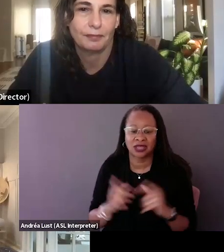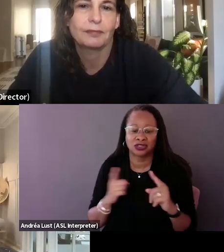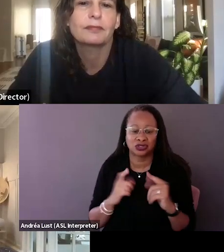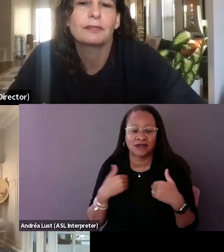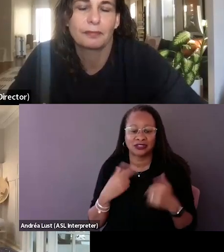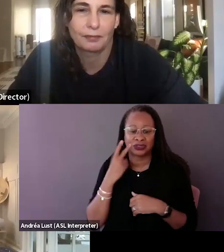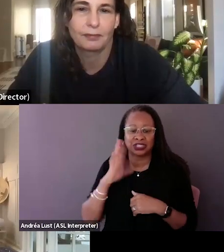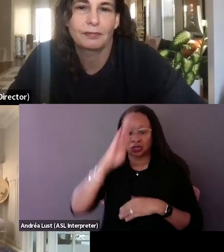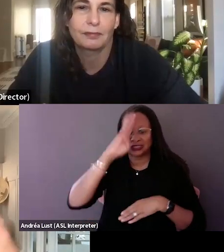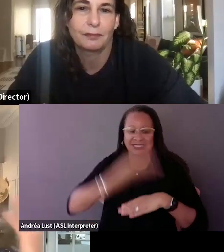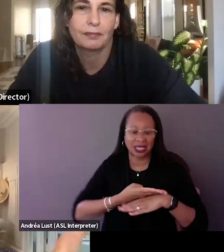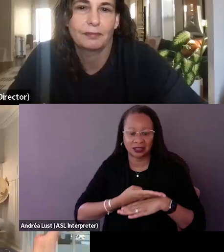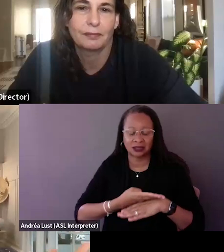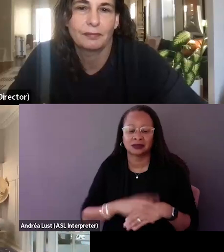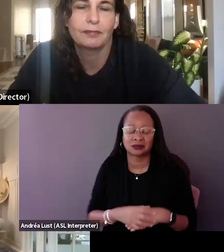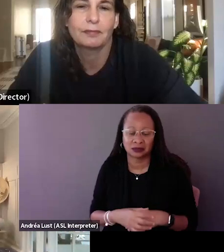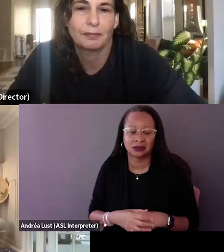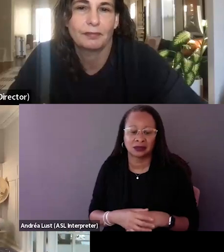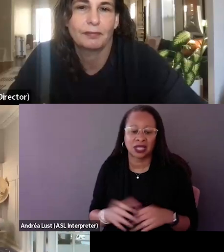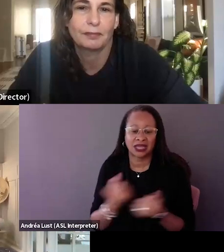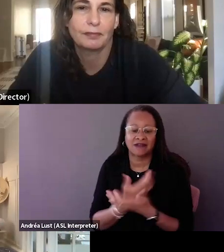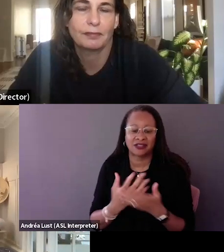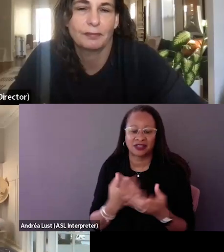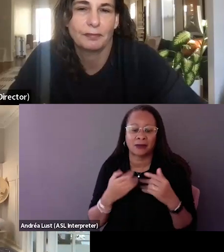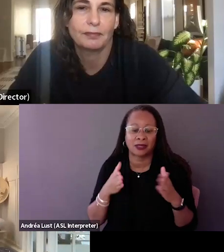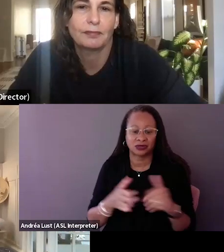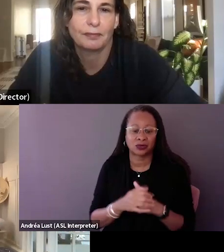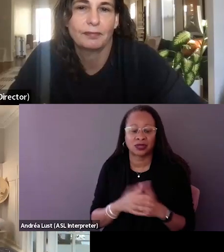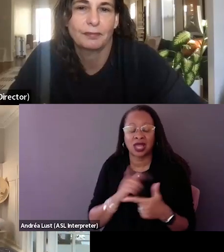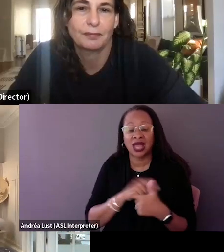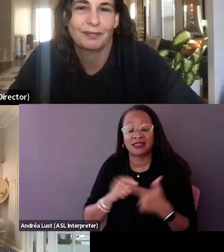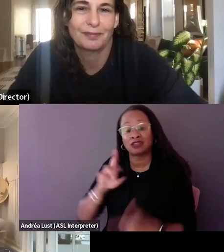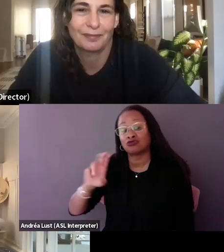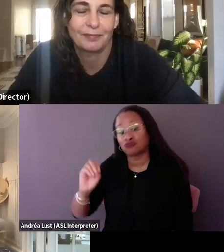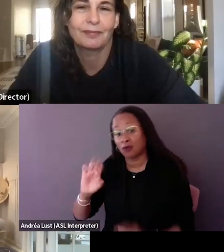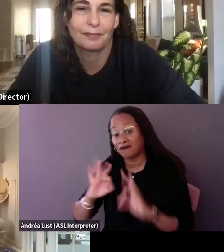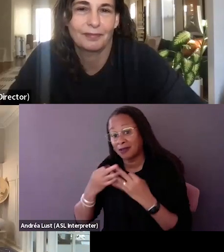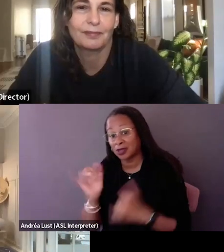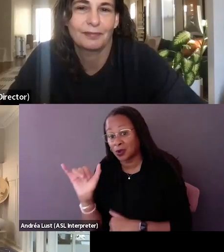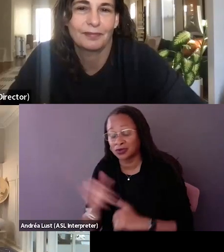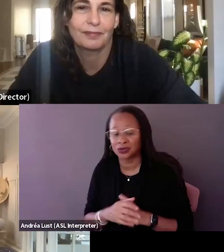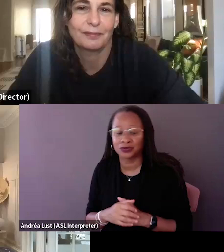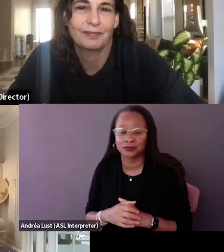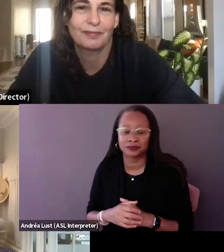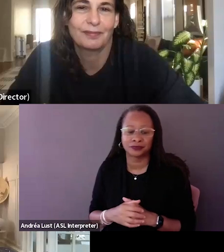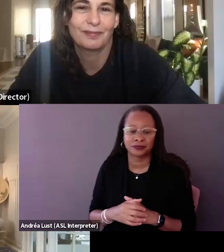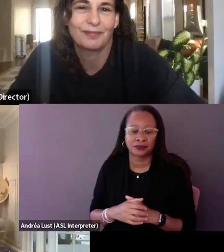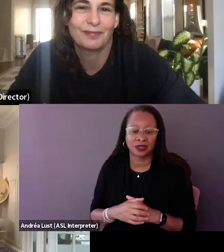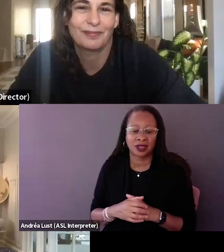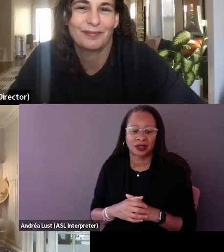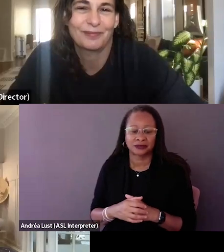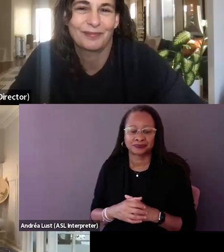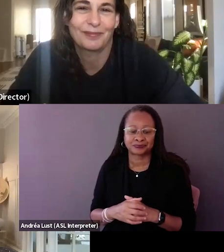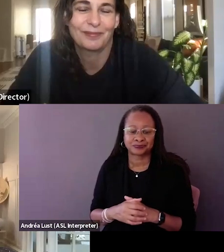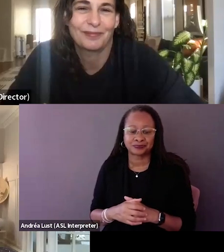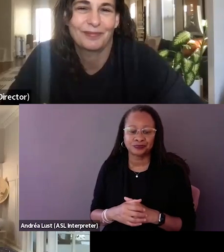her son and the whole thing come this way, and the Rowe family too. I don't know, but they're, you know, they